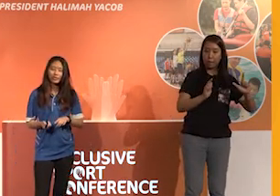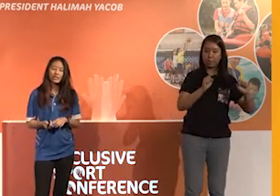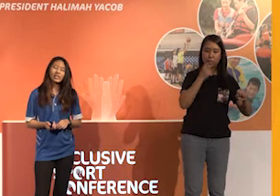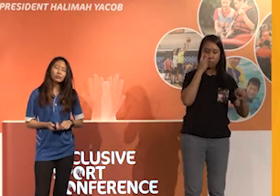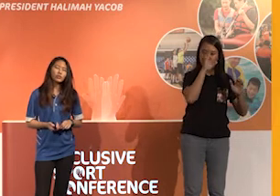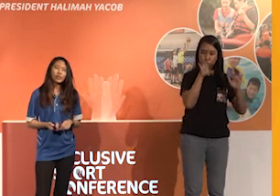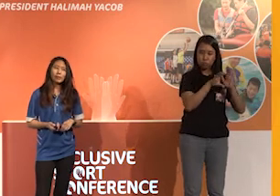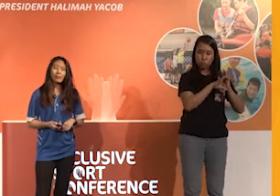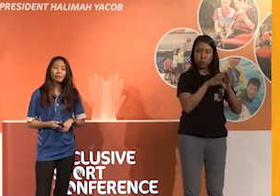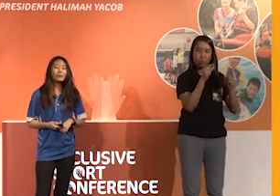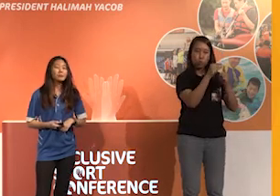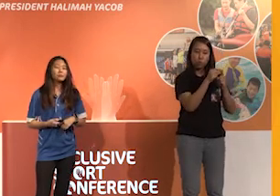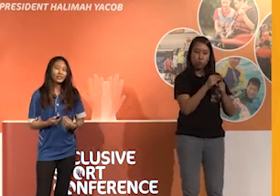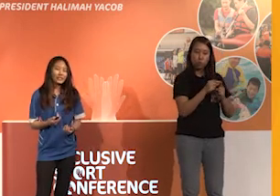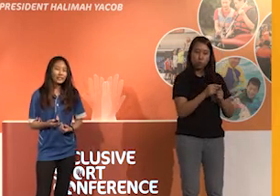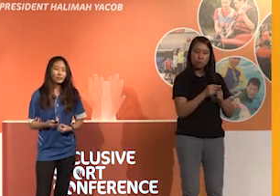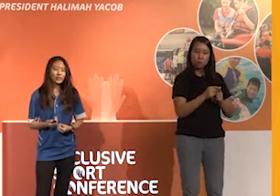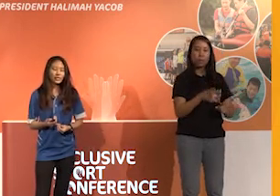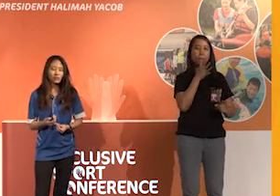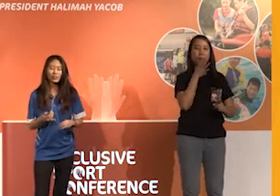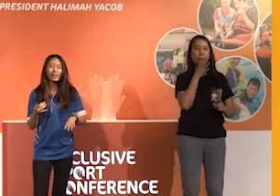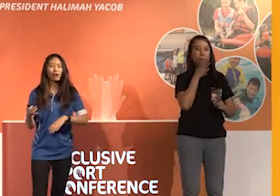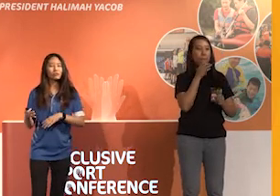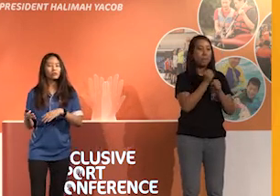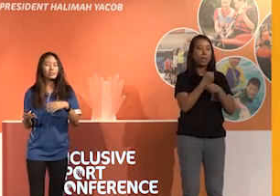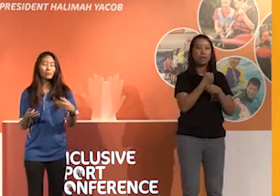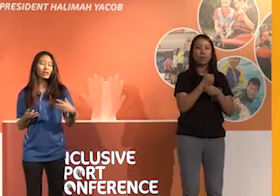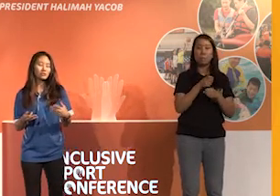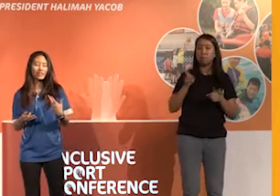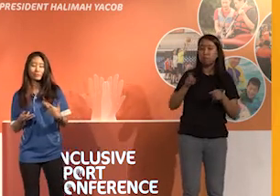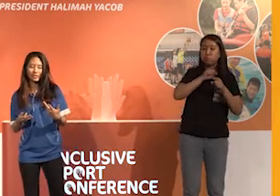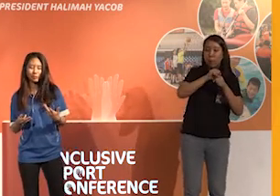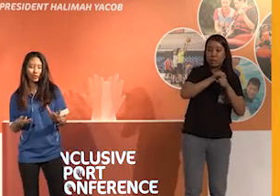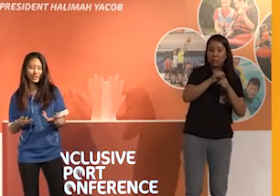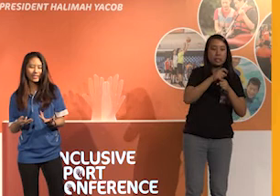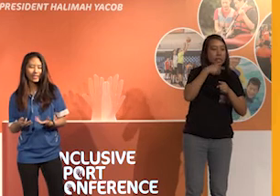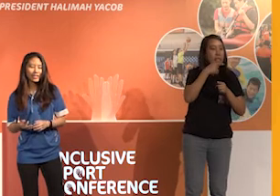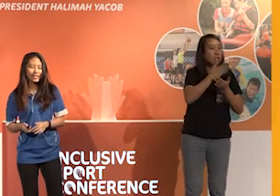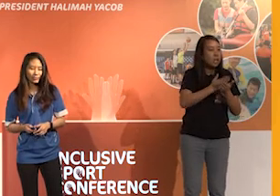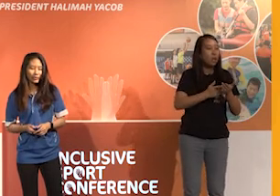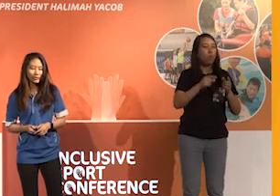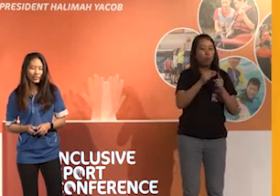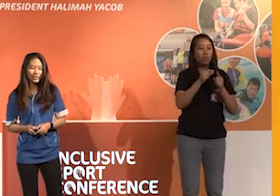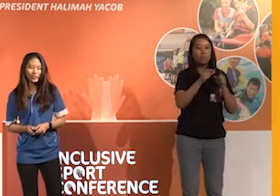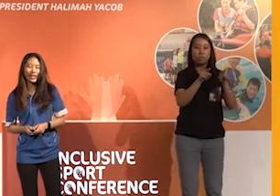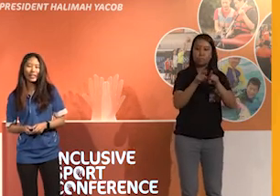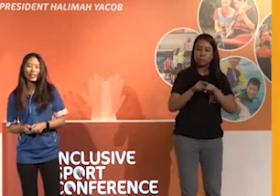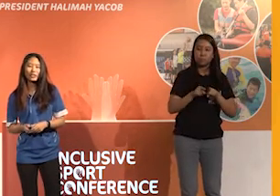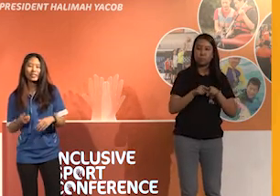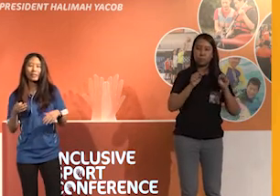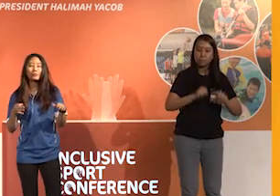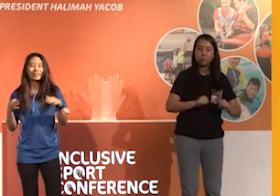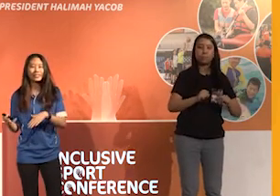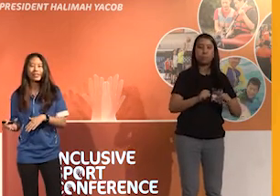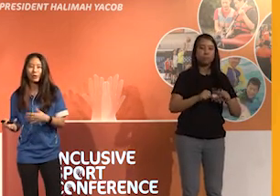wording in which that my mom made me practice to say how to say some words as well, so that I can